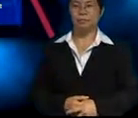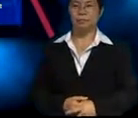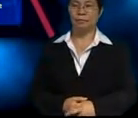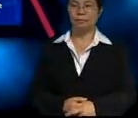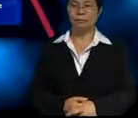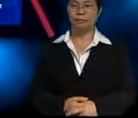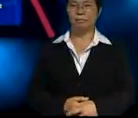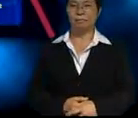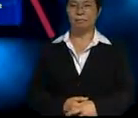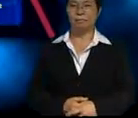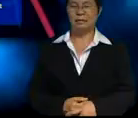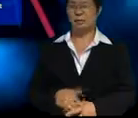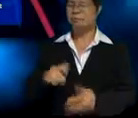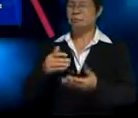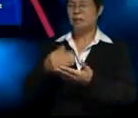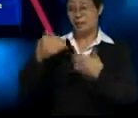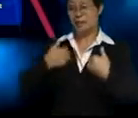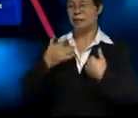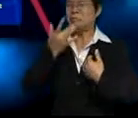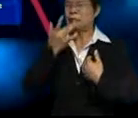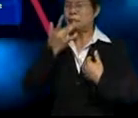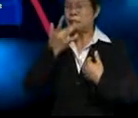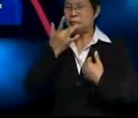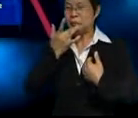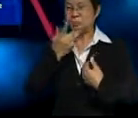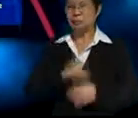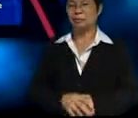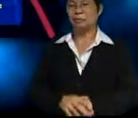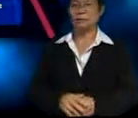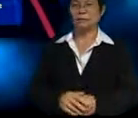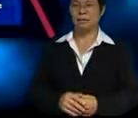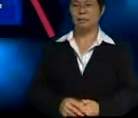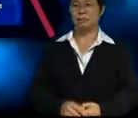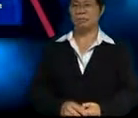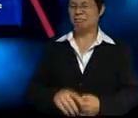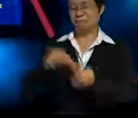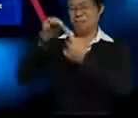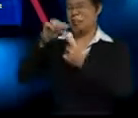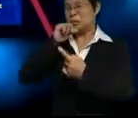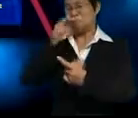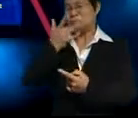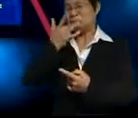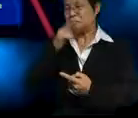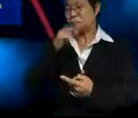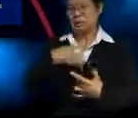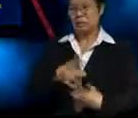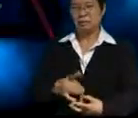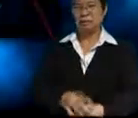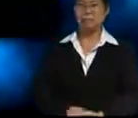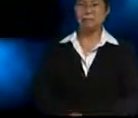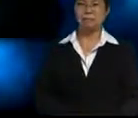Water from distillation has a flat taste, which is not particularly to our liking.